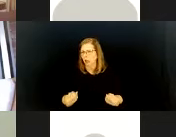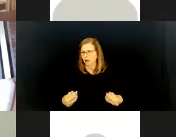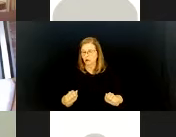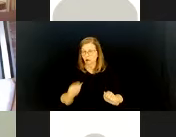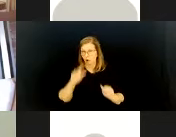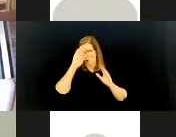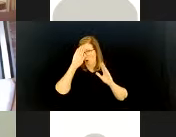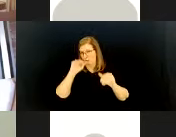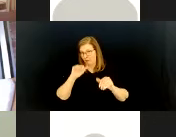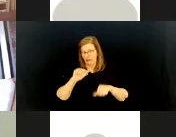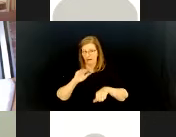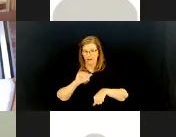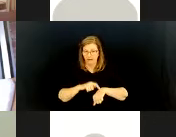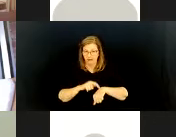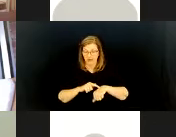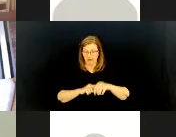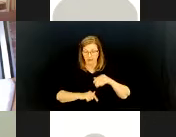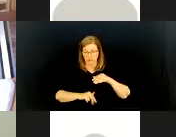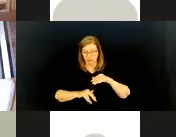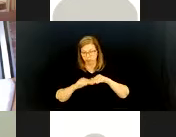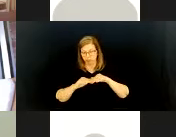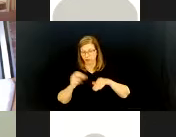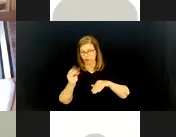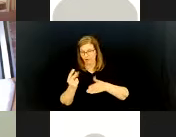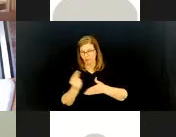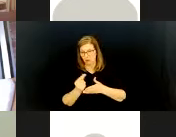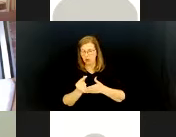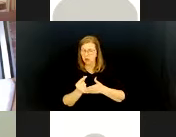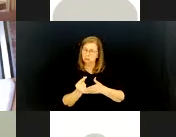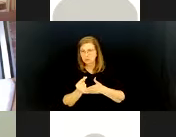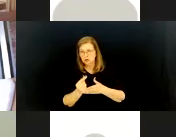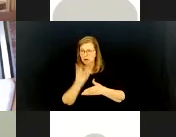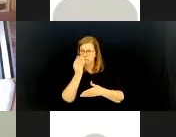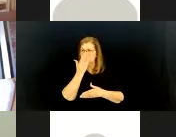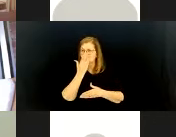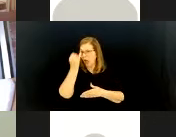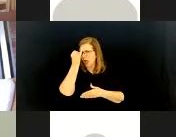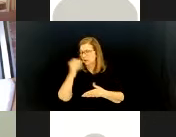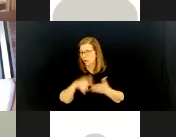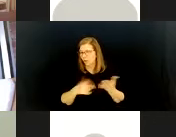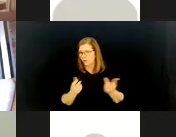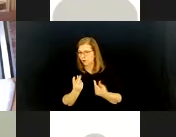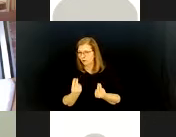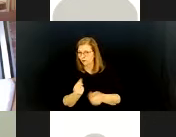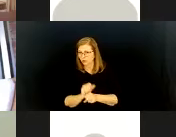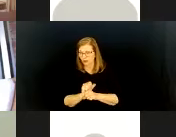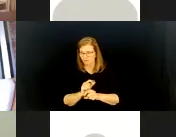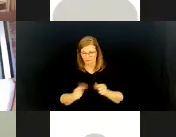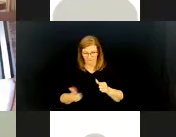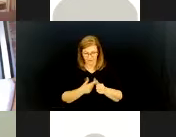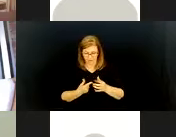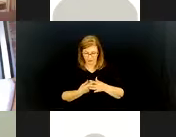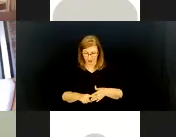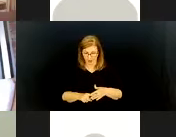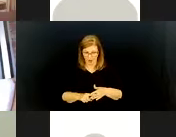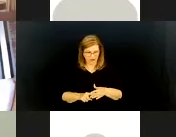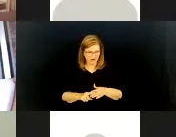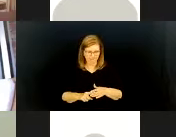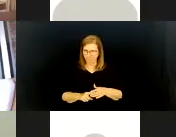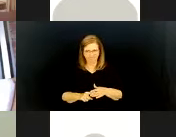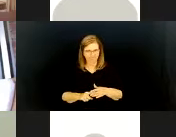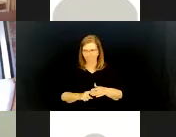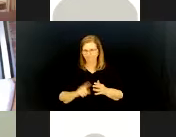they're in 12th grade, they have a pretty good idea what they want to go into, but when they're first starting out, you know, it's